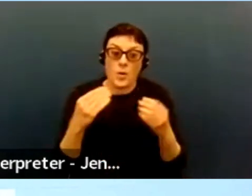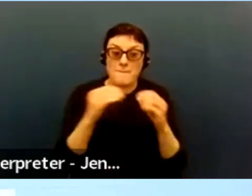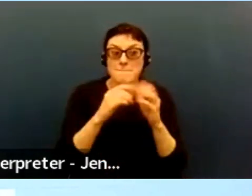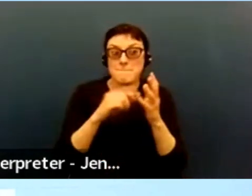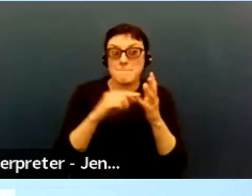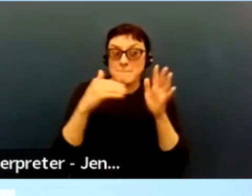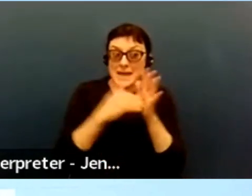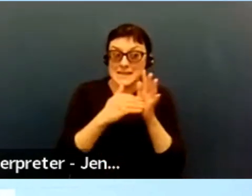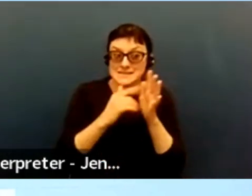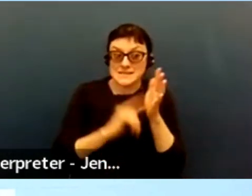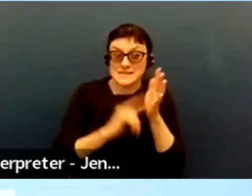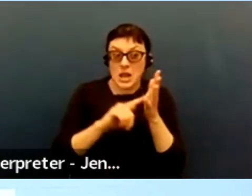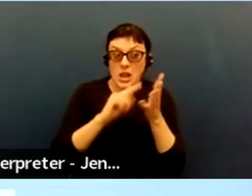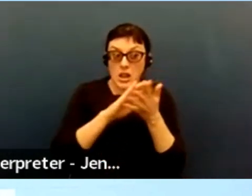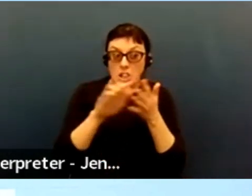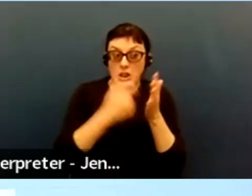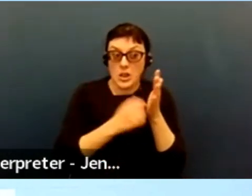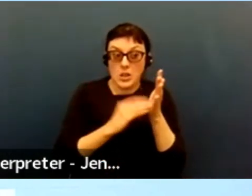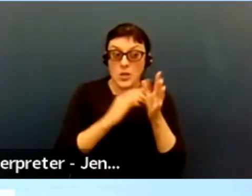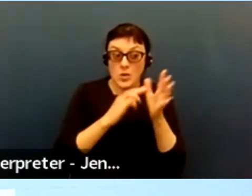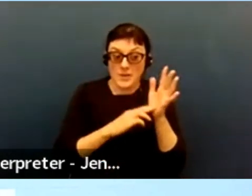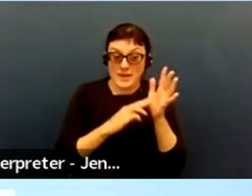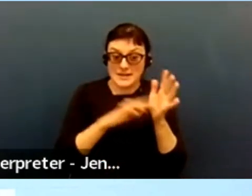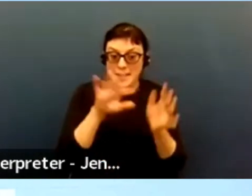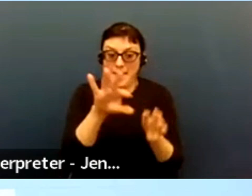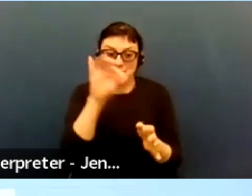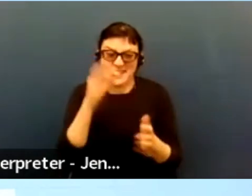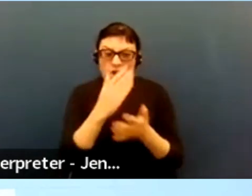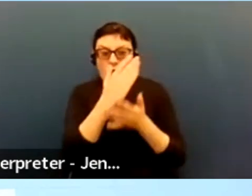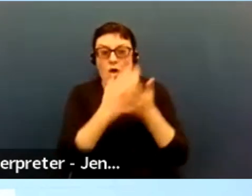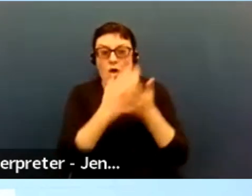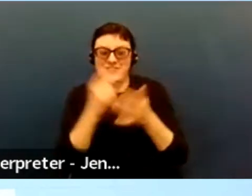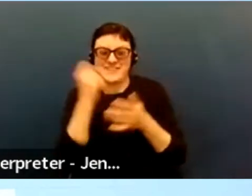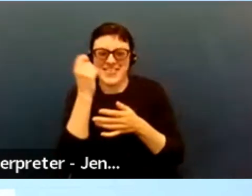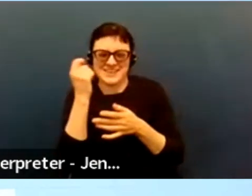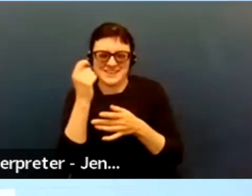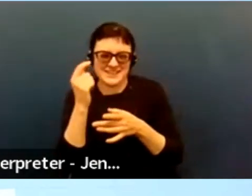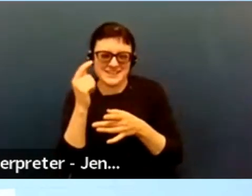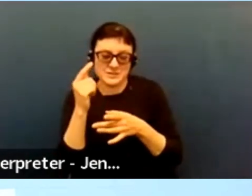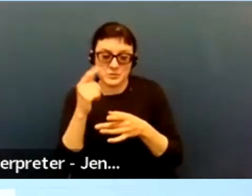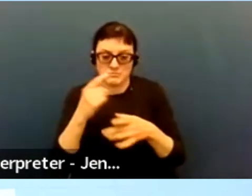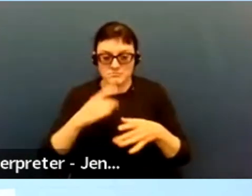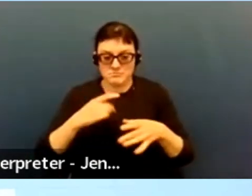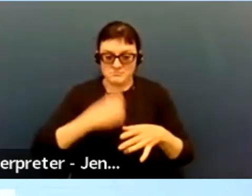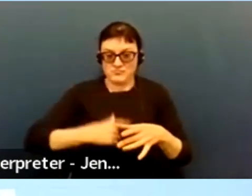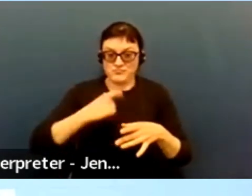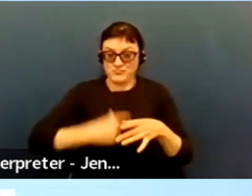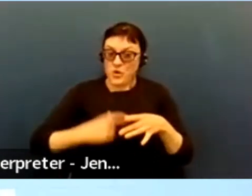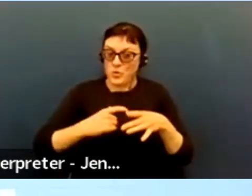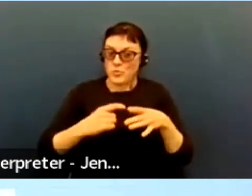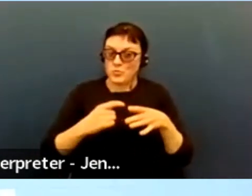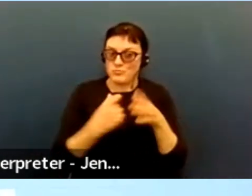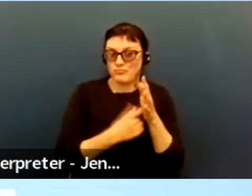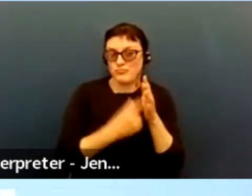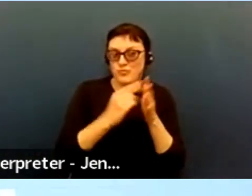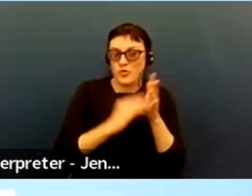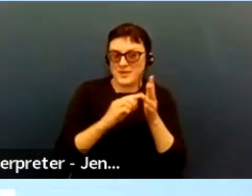that's why it's so successful. And very wisely, Baz Luhrmann chose an Italian to play